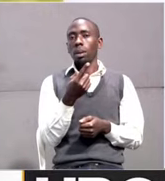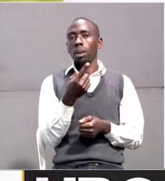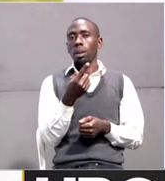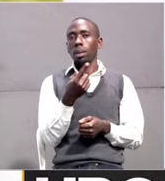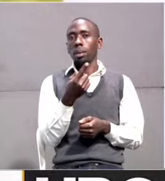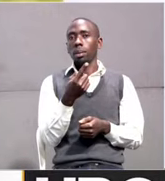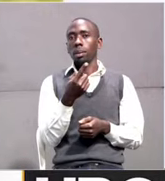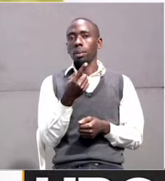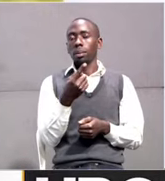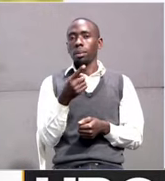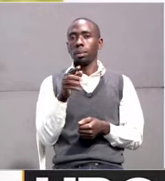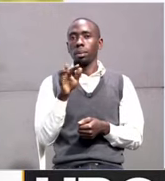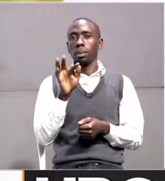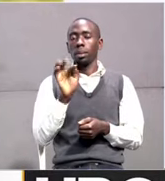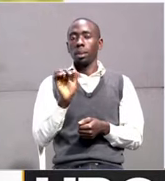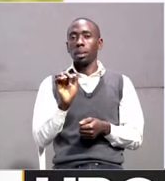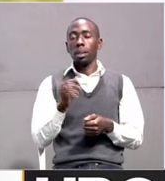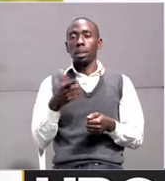Number two,